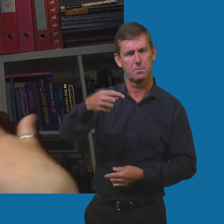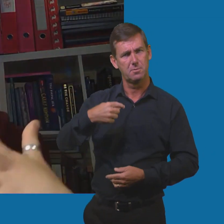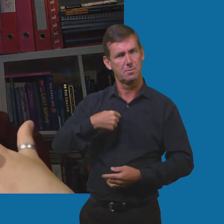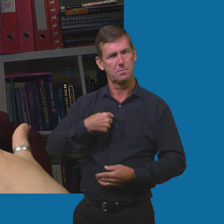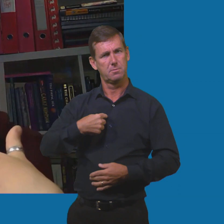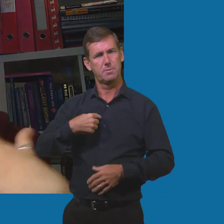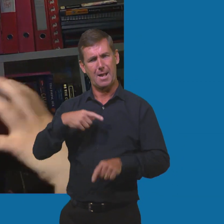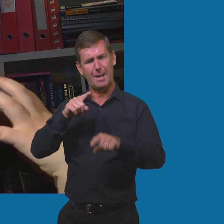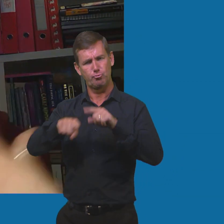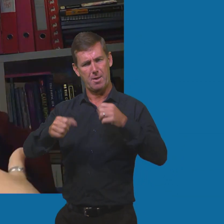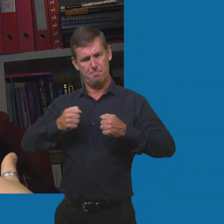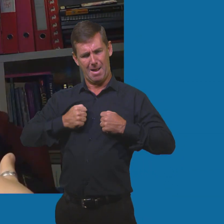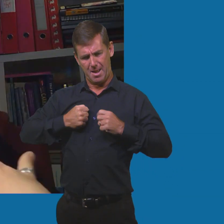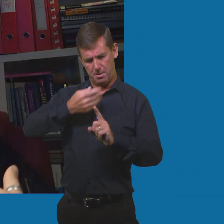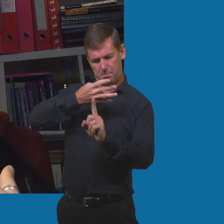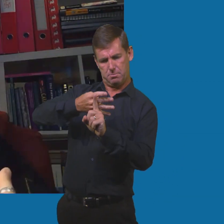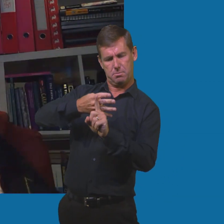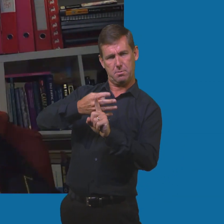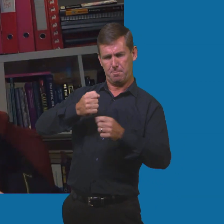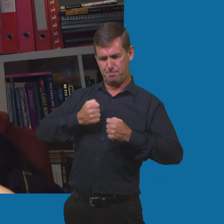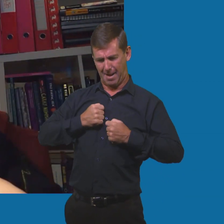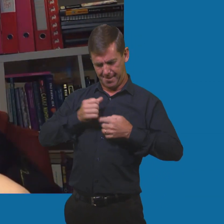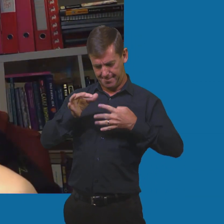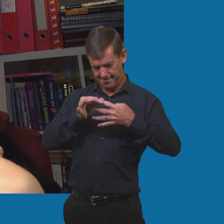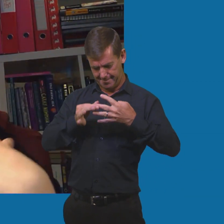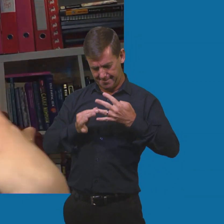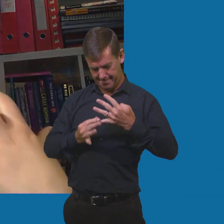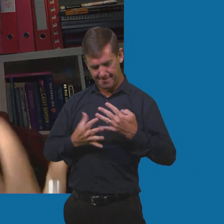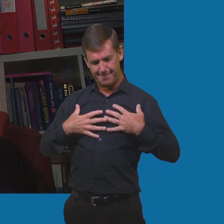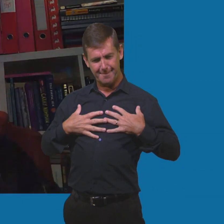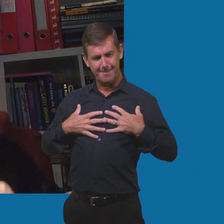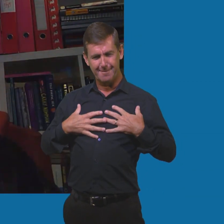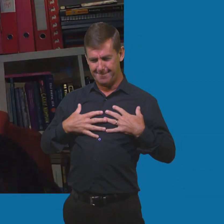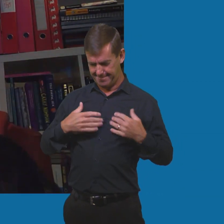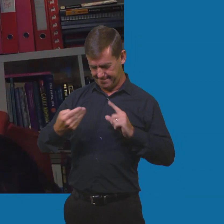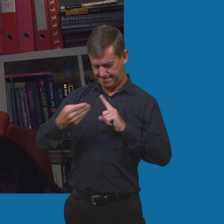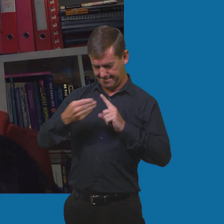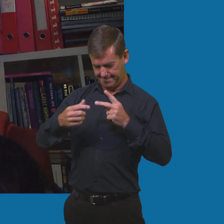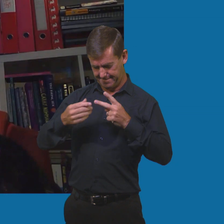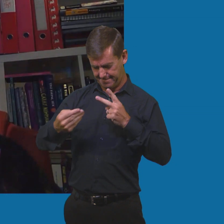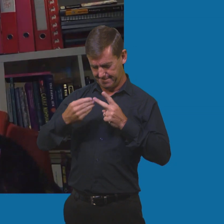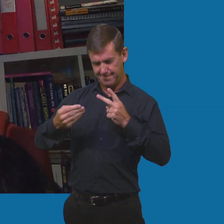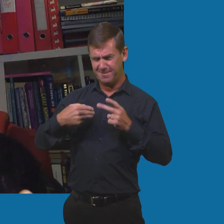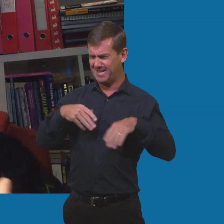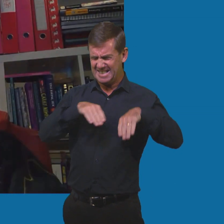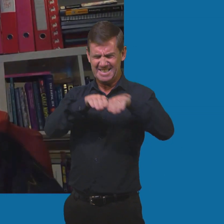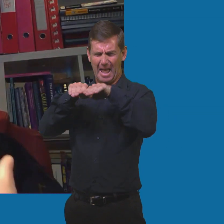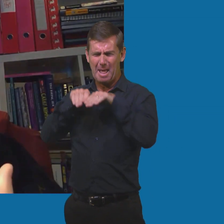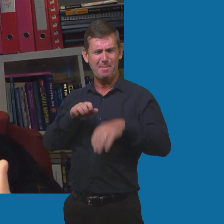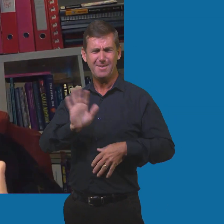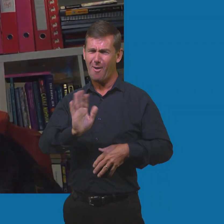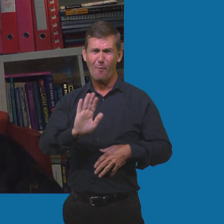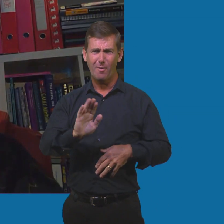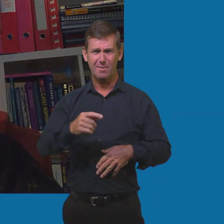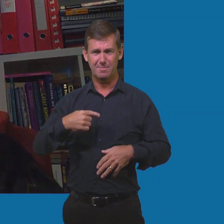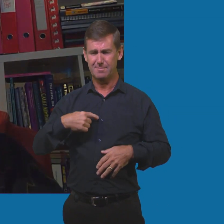my intersectionality and all of these different characteristics I have to prove to the world that we're not a homogenous group. Yeah, I'm